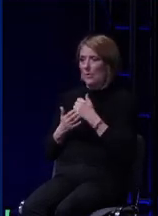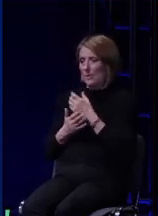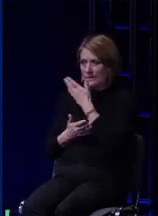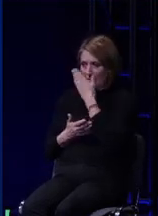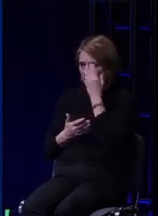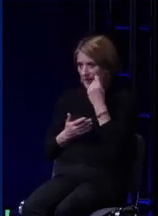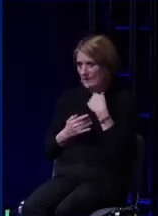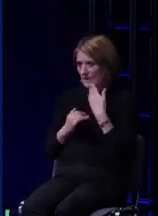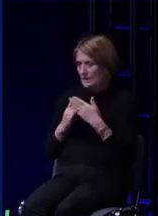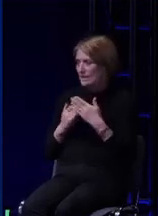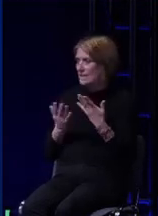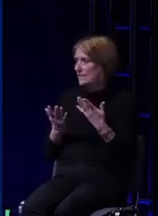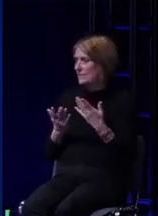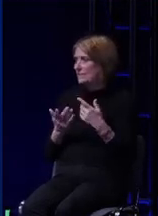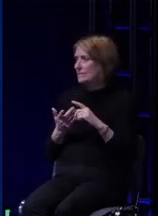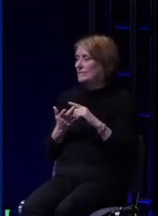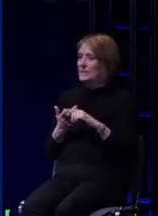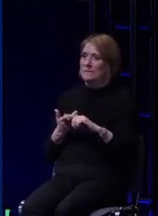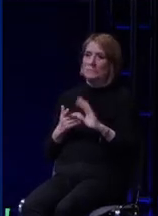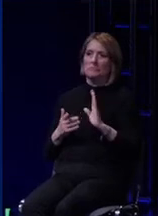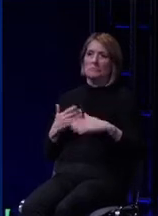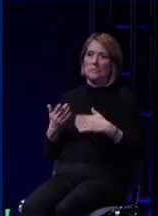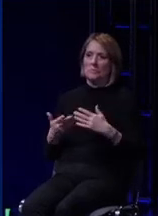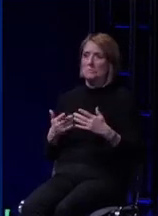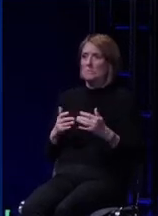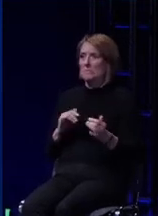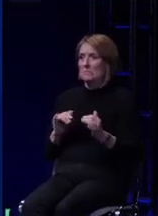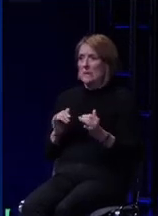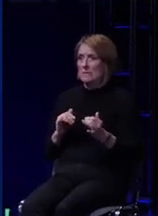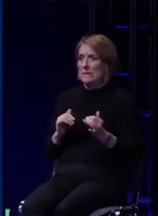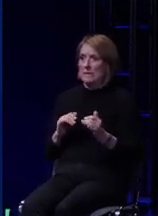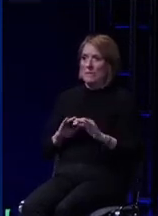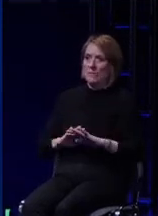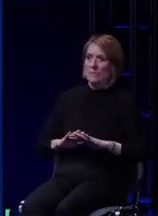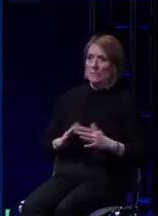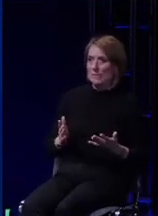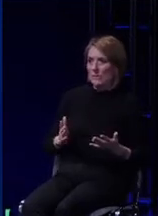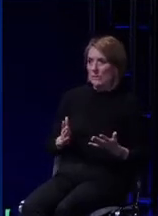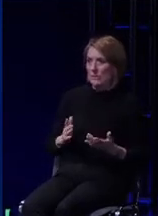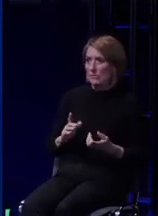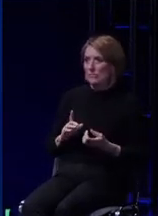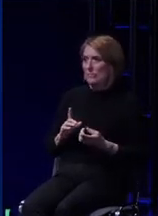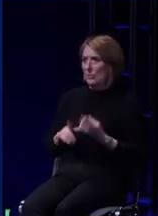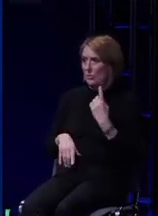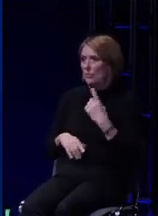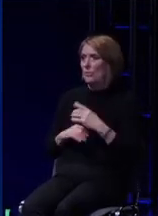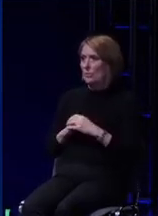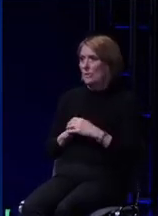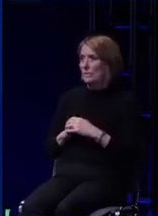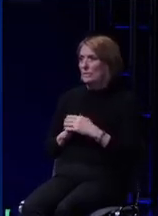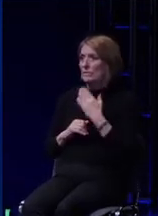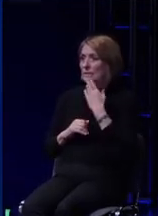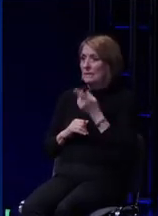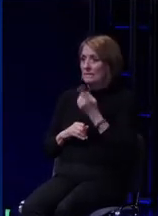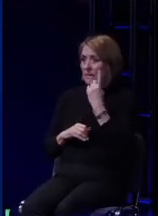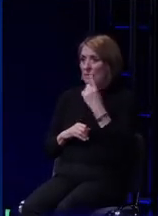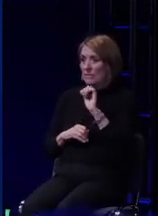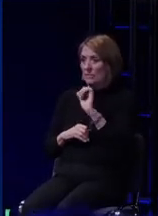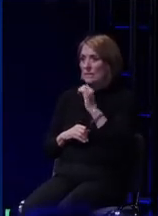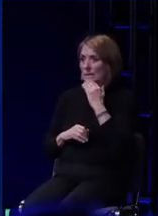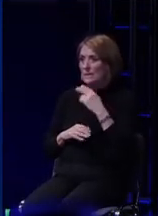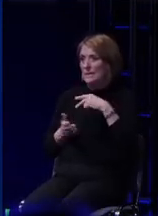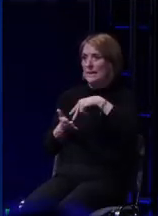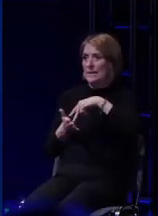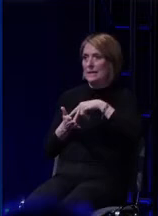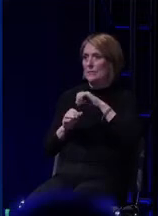I may, or depending on what's going on, I may or may not call on you, but if I do, please stand up and please wait for